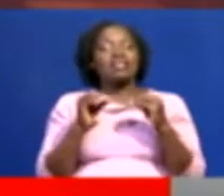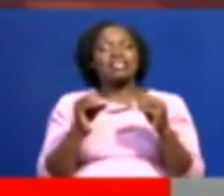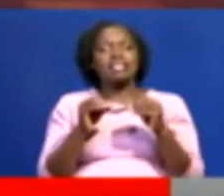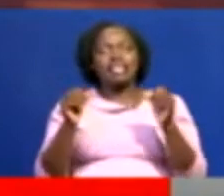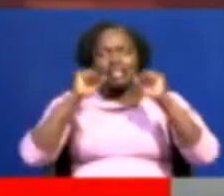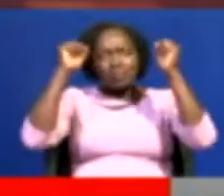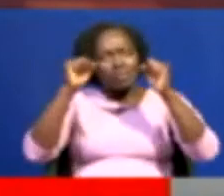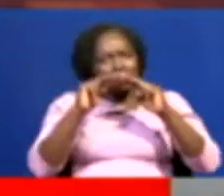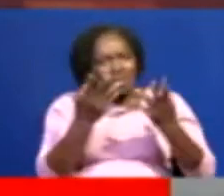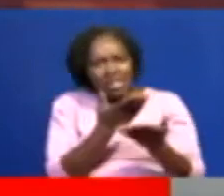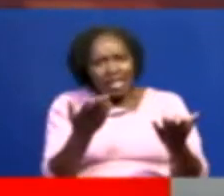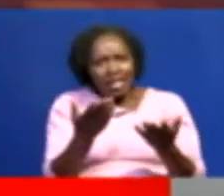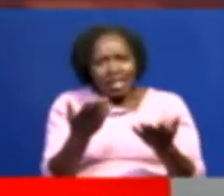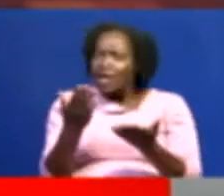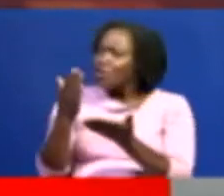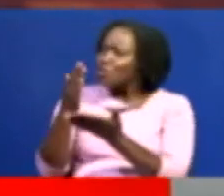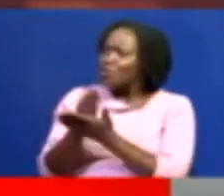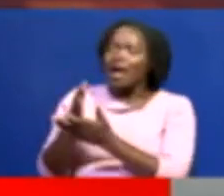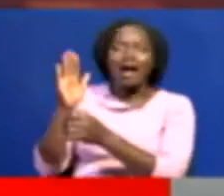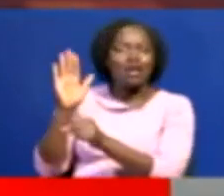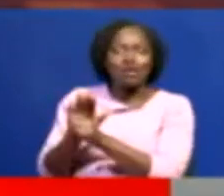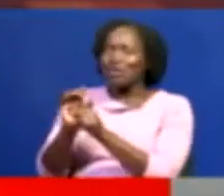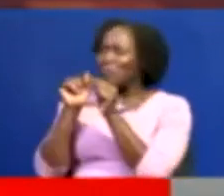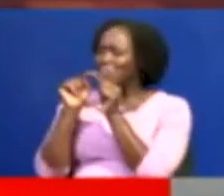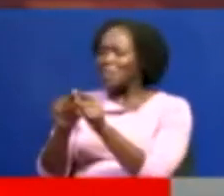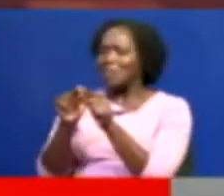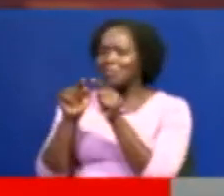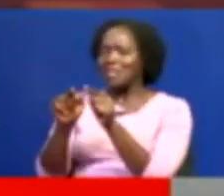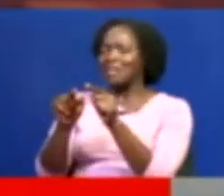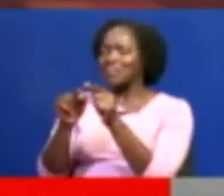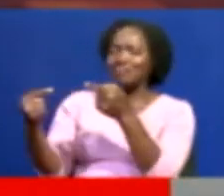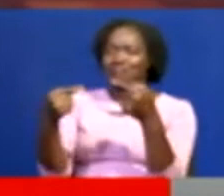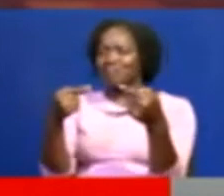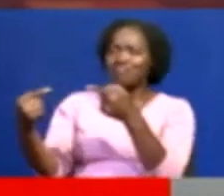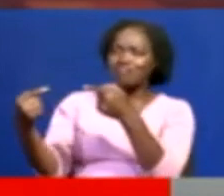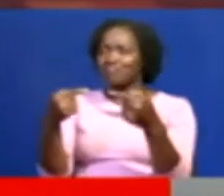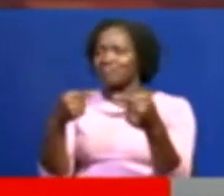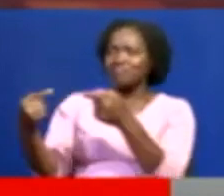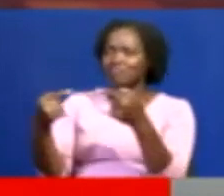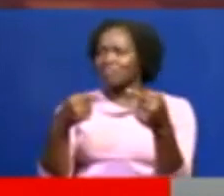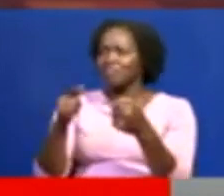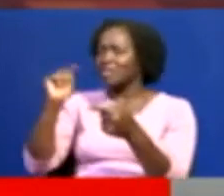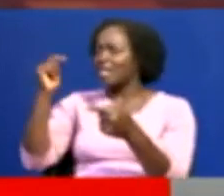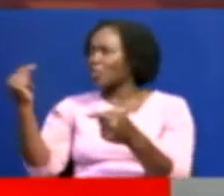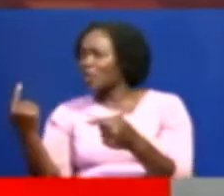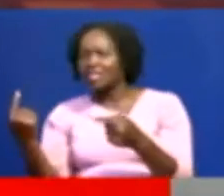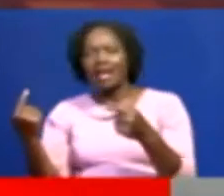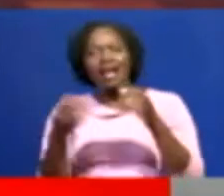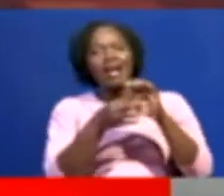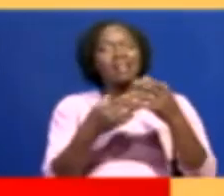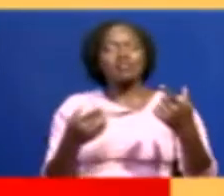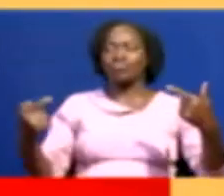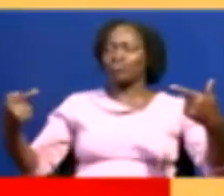and unarmed? There has been a lot of blame game and AI with Kenya Kwanza, Azimio, and that is